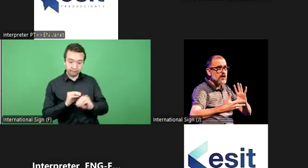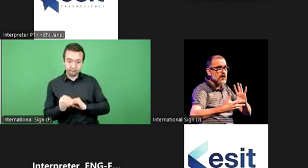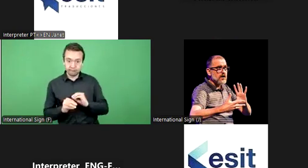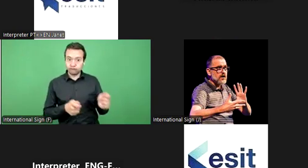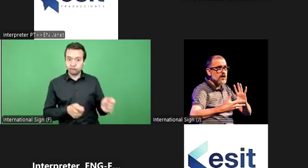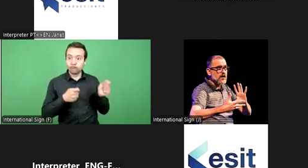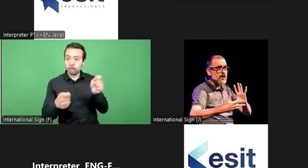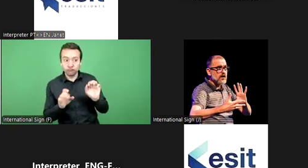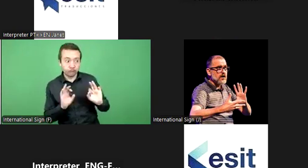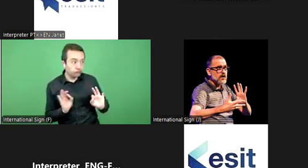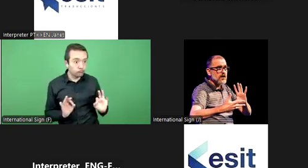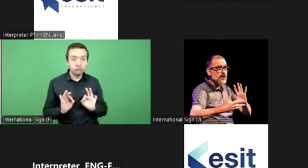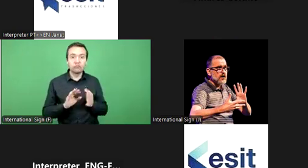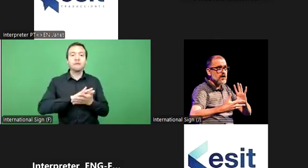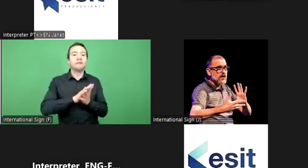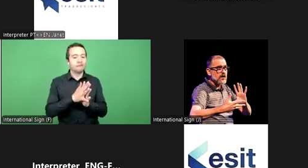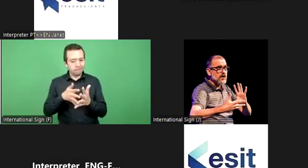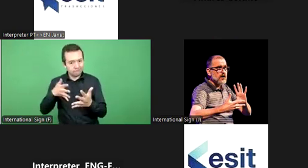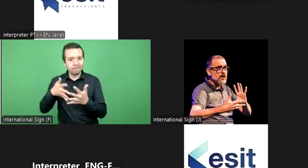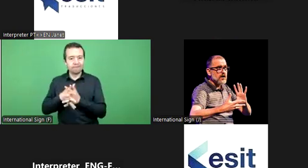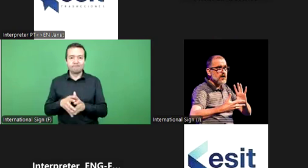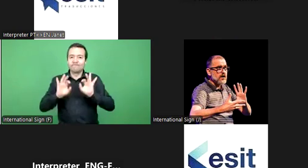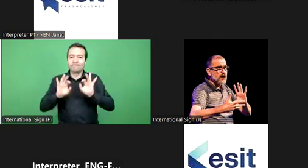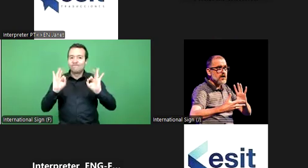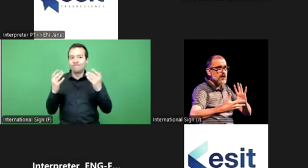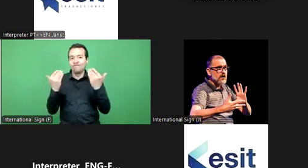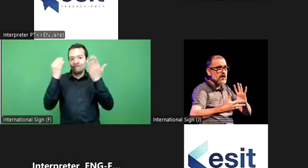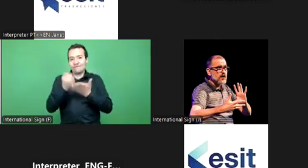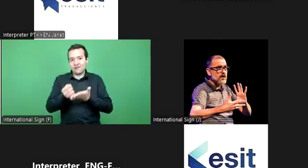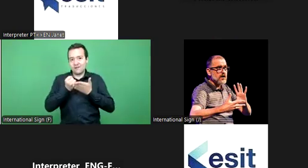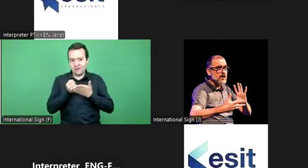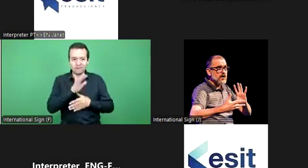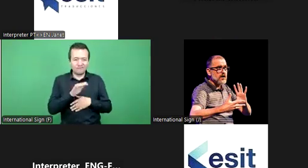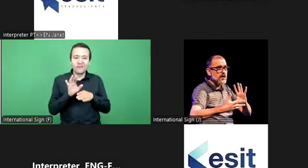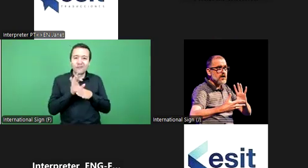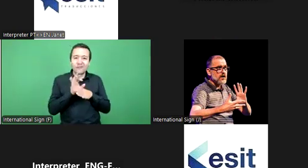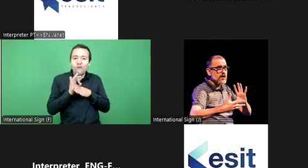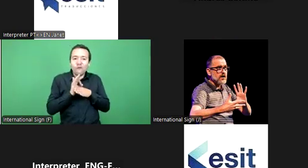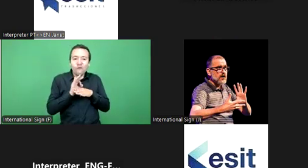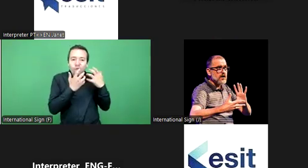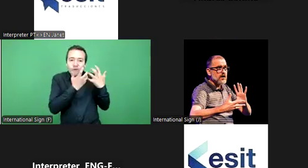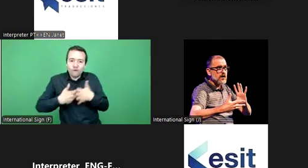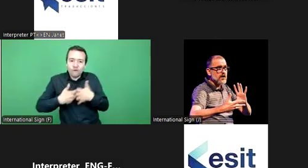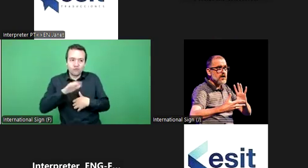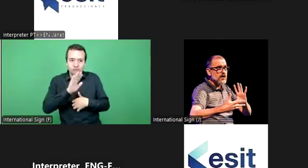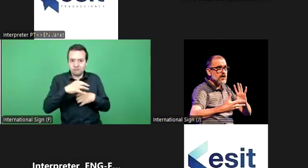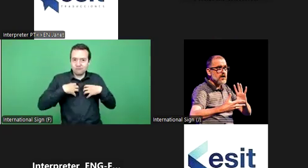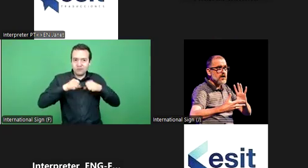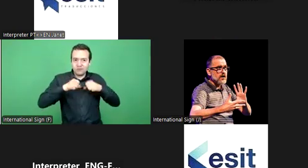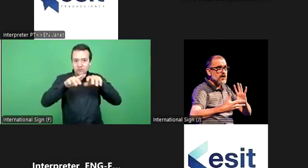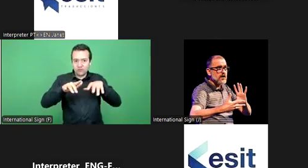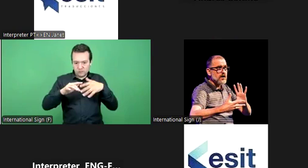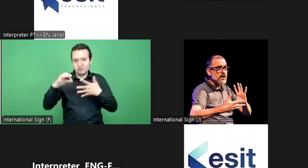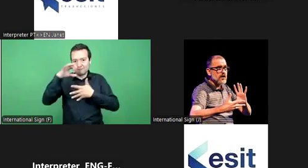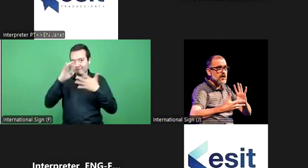implementation of the essential public health functions across the region. So, we can take into consideration things like shared surveillance